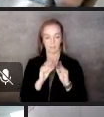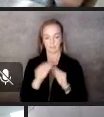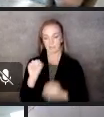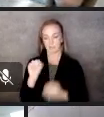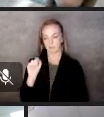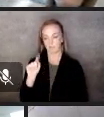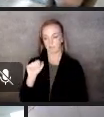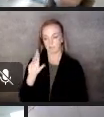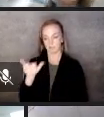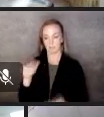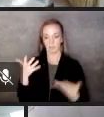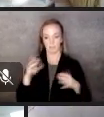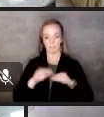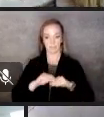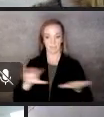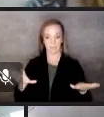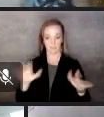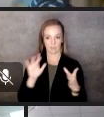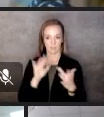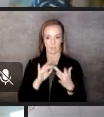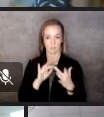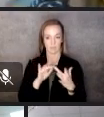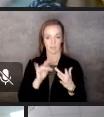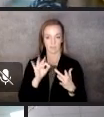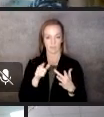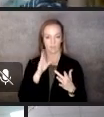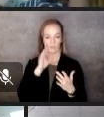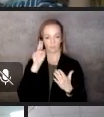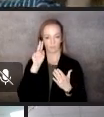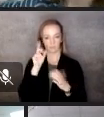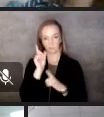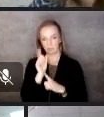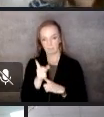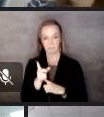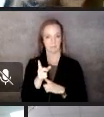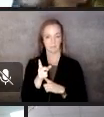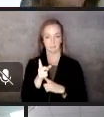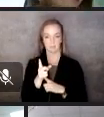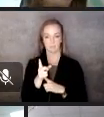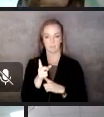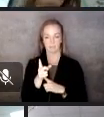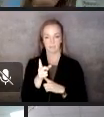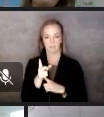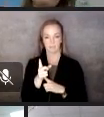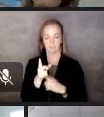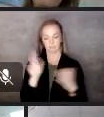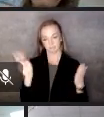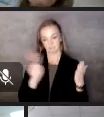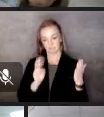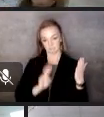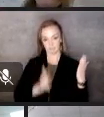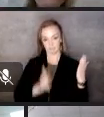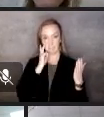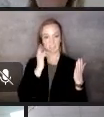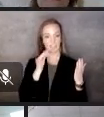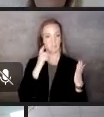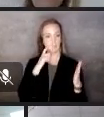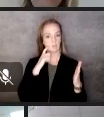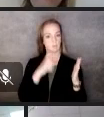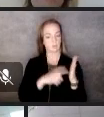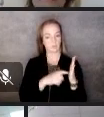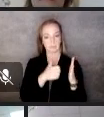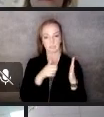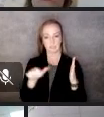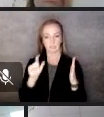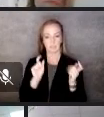that in the link. So if you'll just take a minute to go over those and see if you see anything that needs